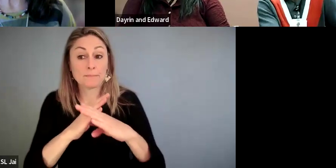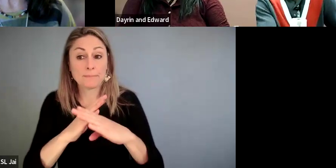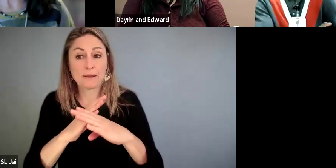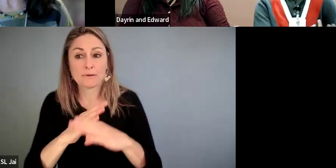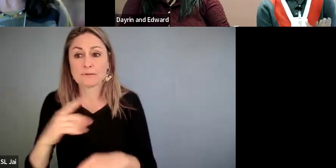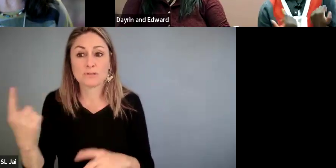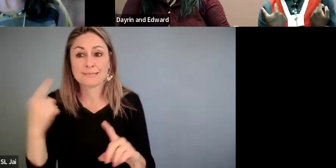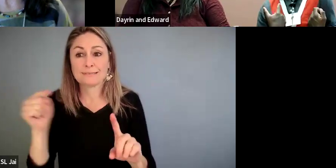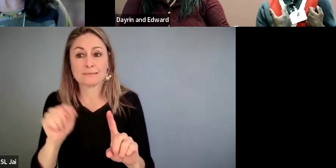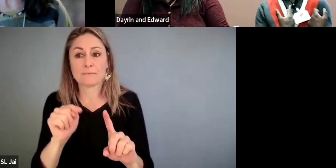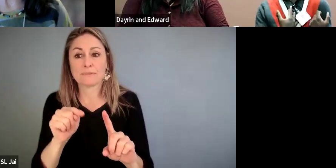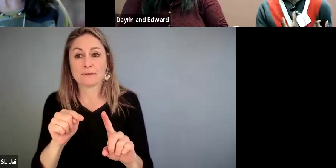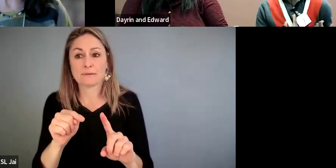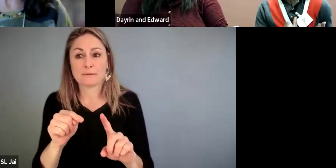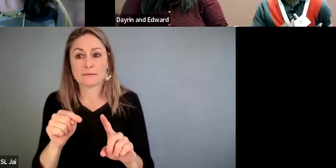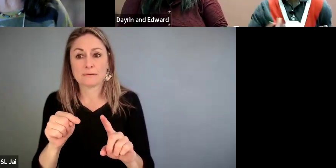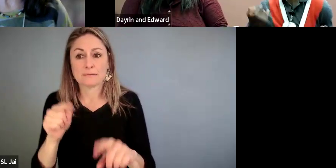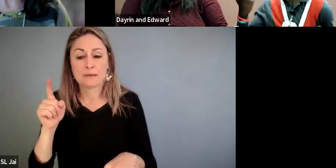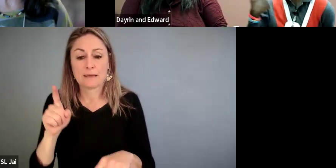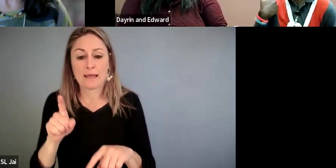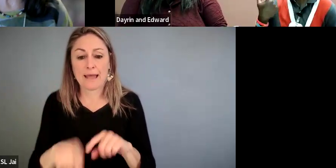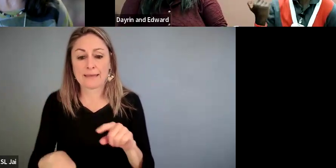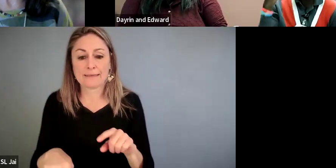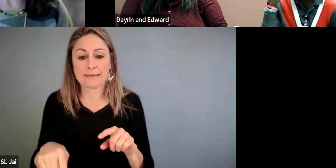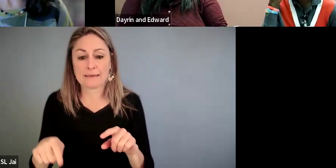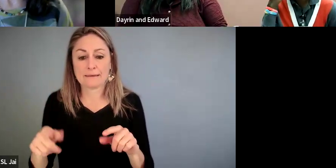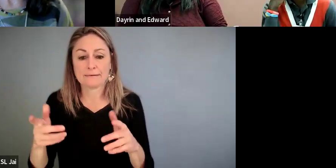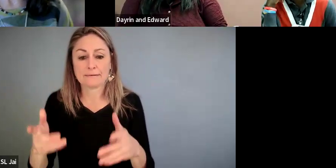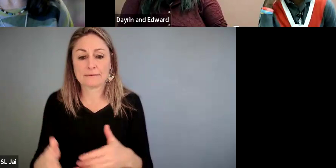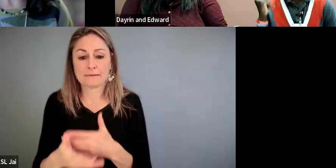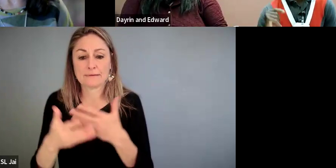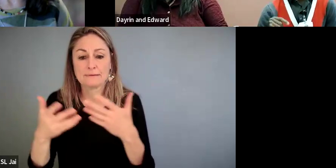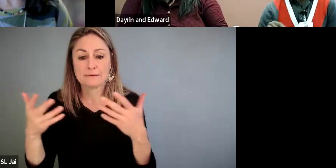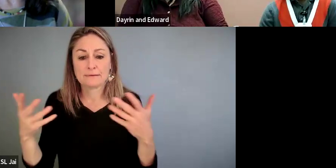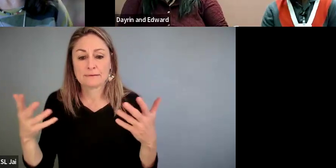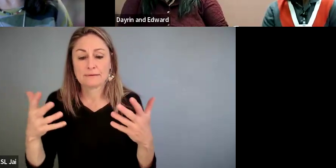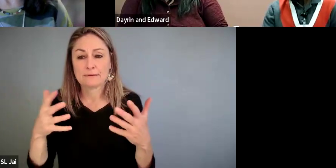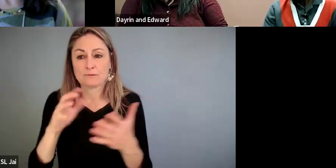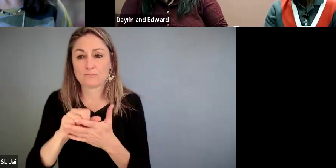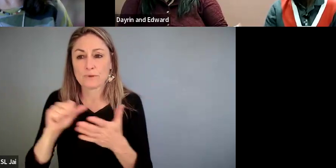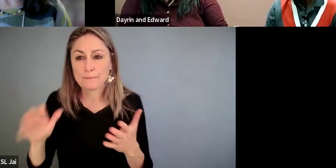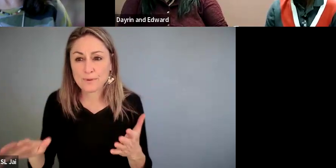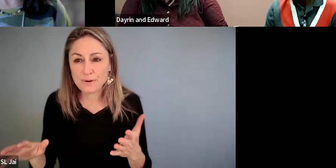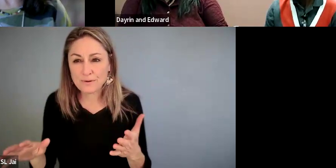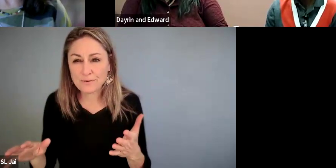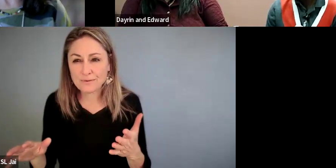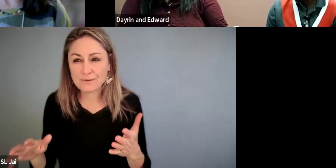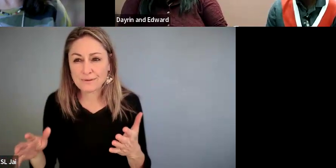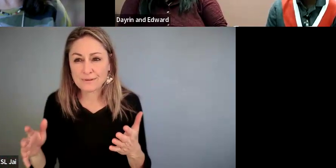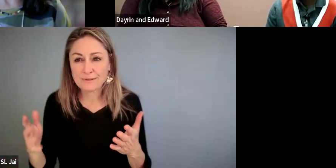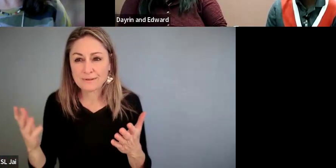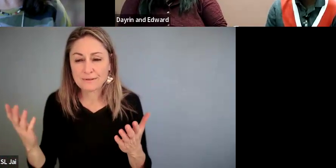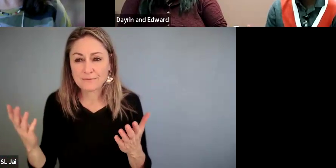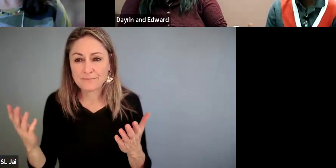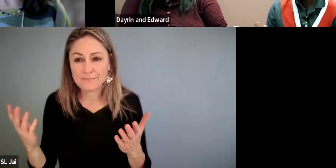is something that I cannot do, right? Like, as you know, one of the barriers that I